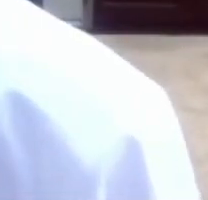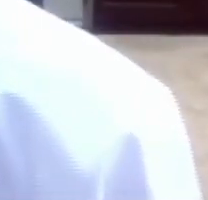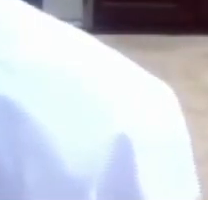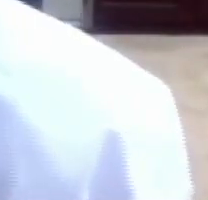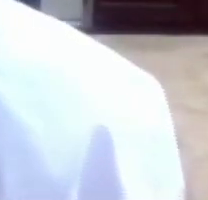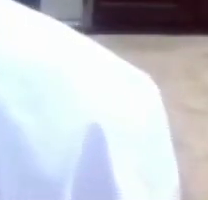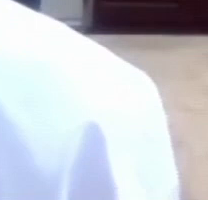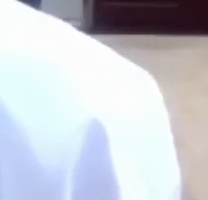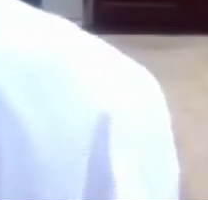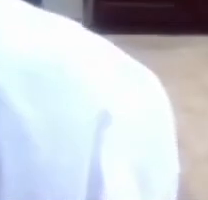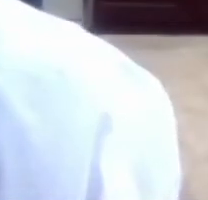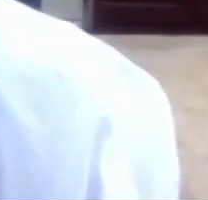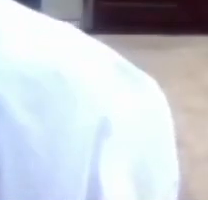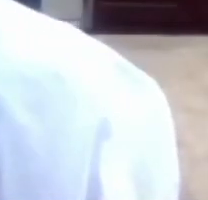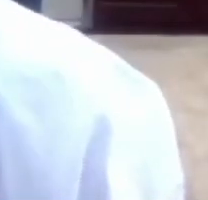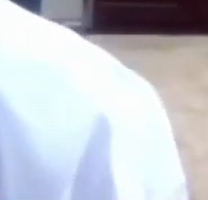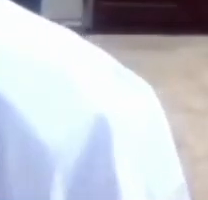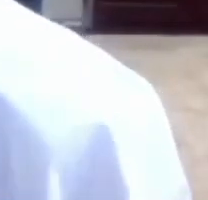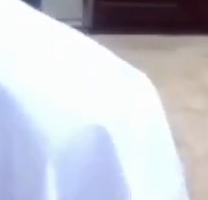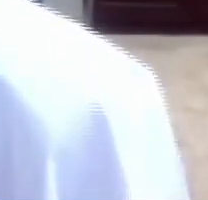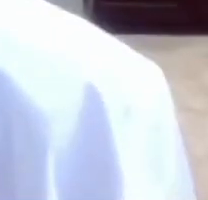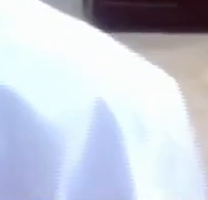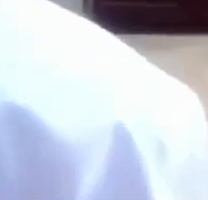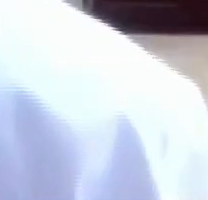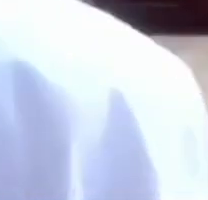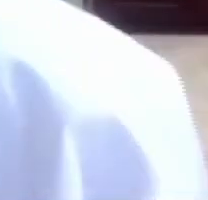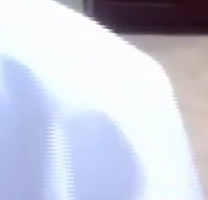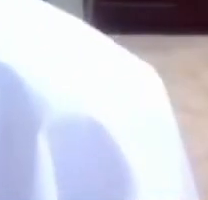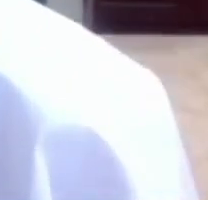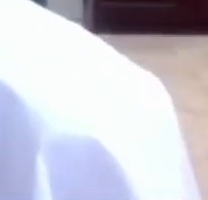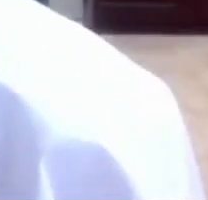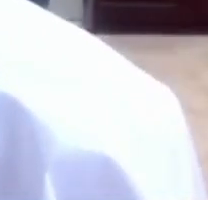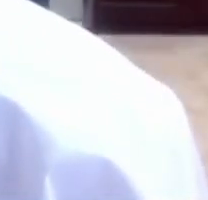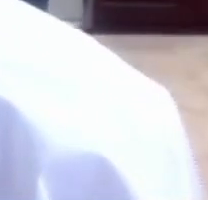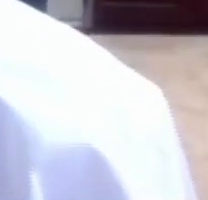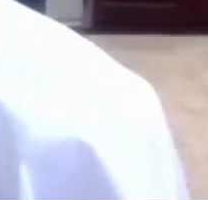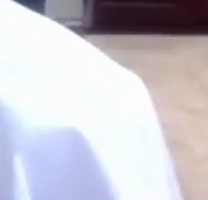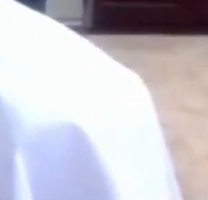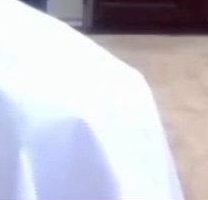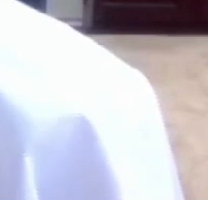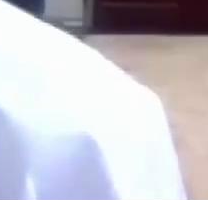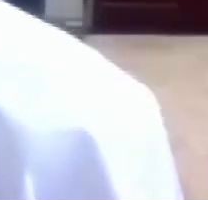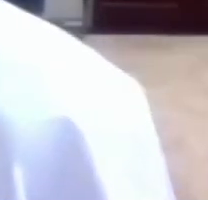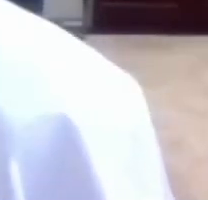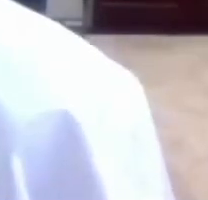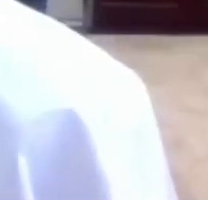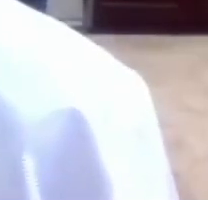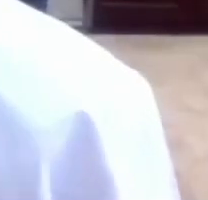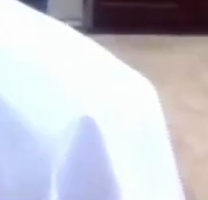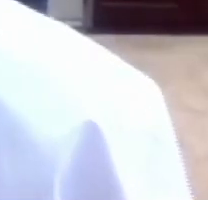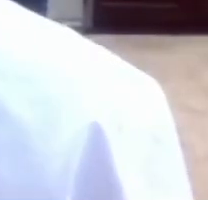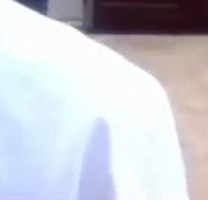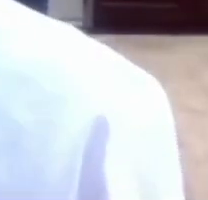had a few things that I've had to shuffle around, and I'm still having to shuffle something so that I can appear in